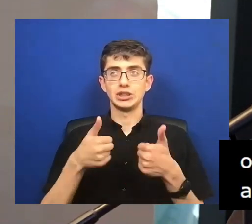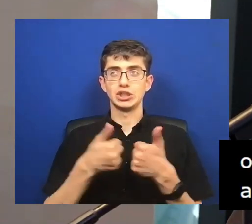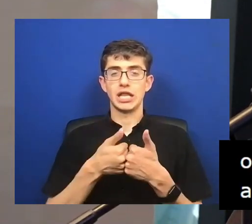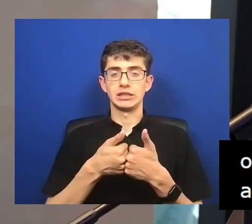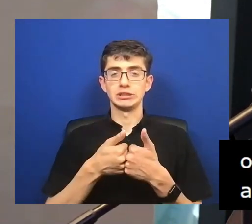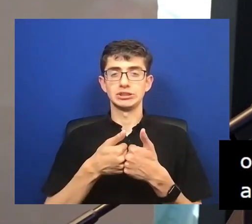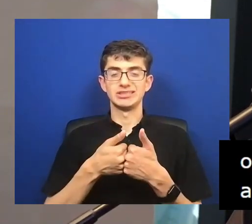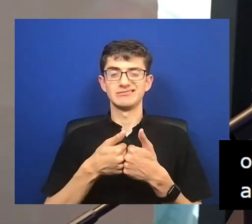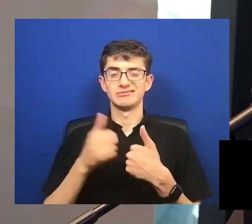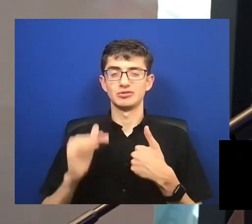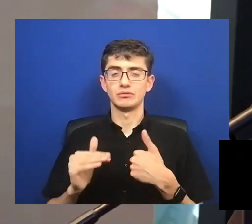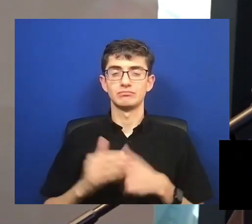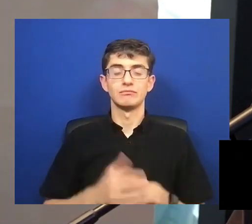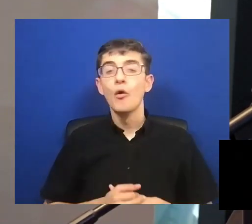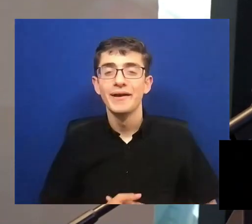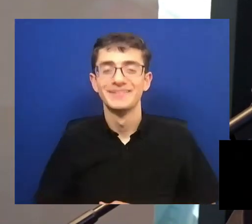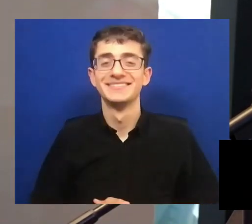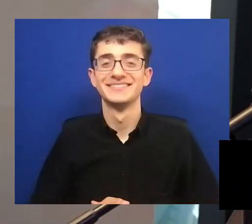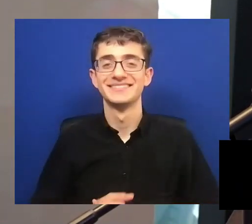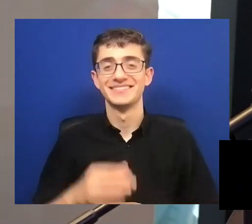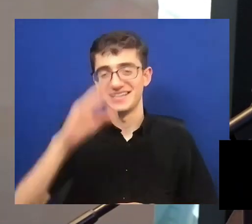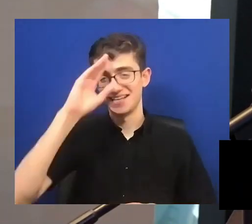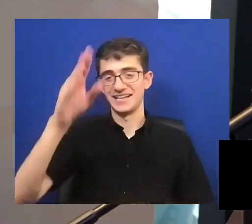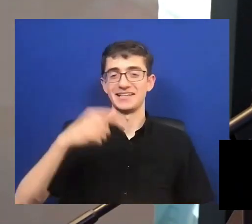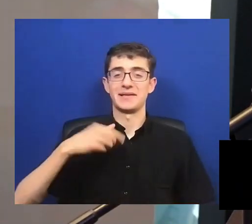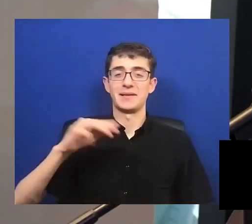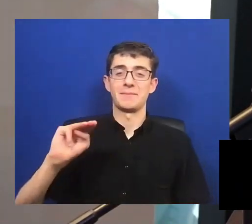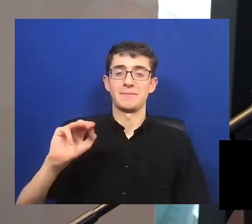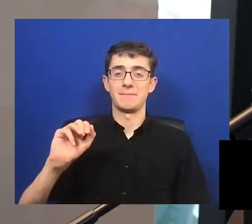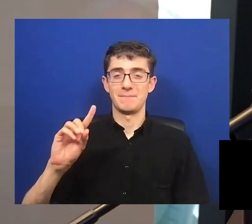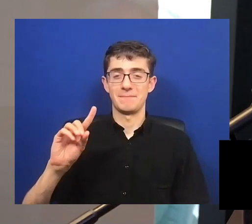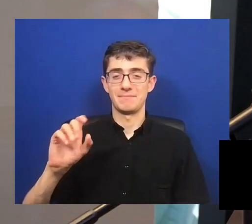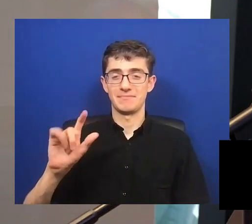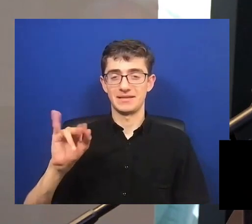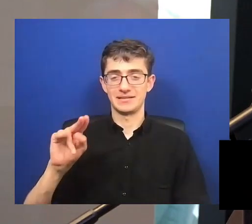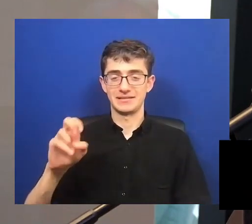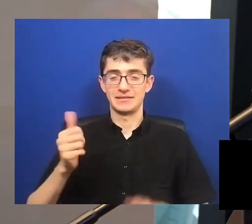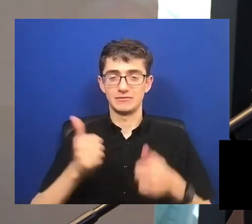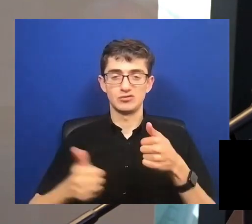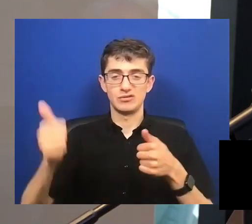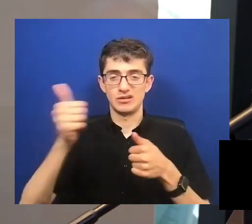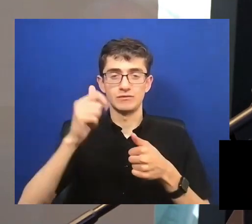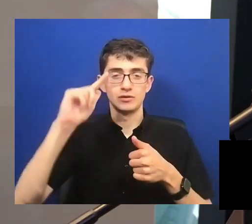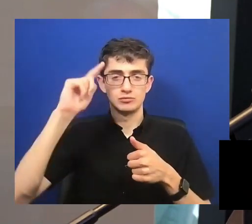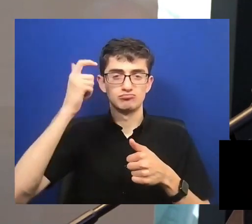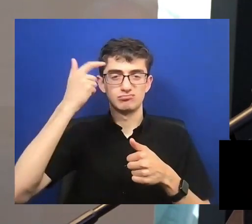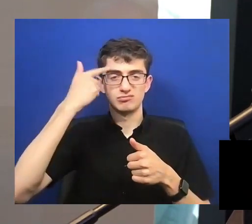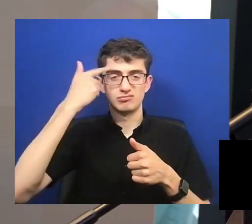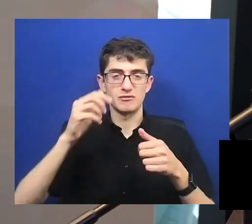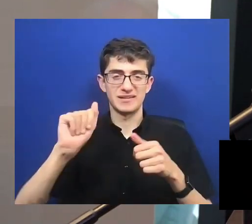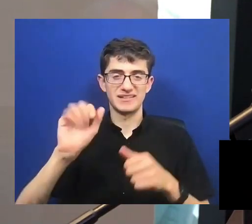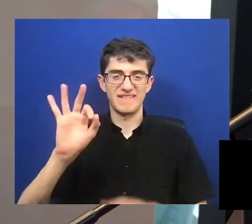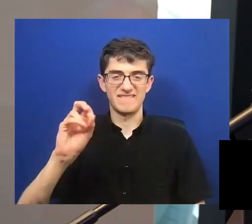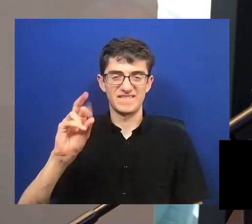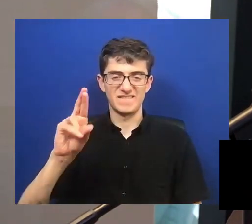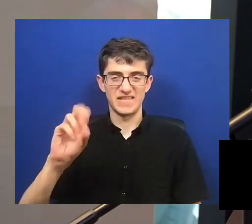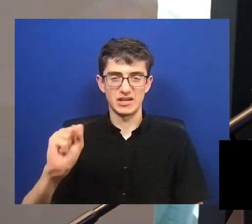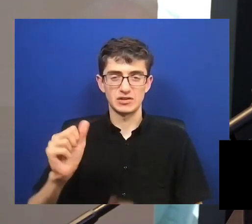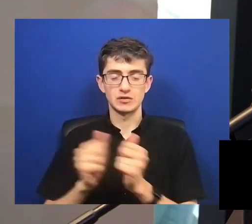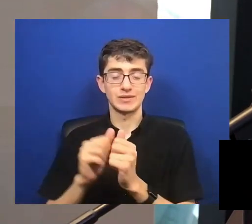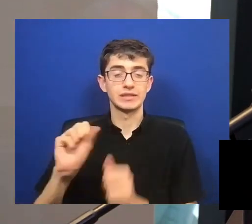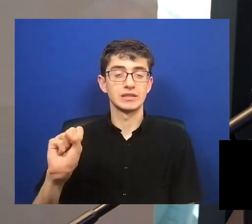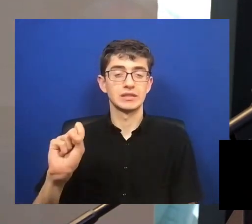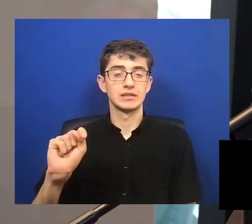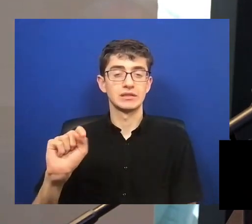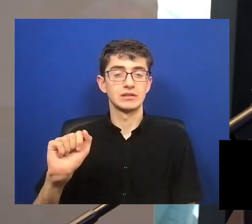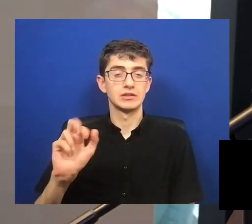Hi, everyone. I'm Madeline St. Ange. I'm the Director of Government Affairs and Strategic Advancement at Starry. For those of you who may not be familiar with us, we are an